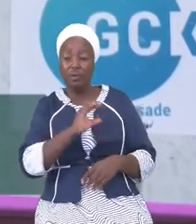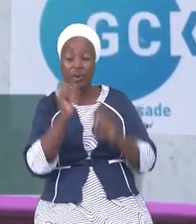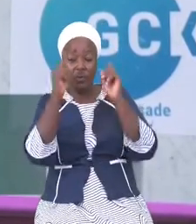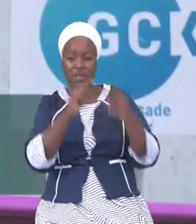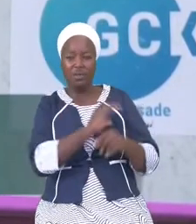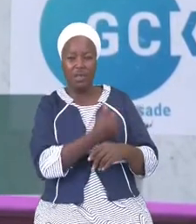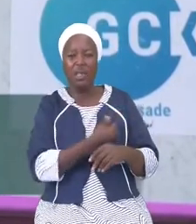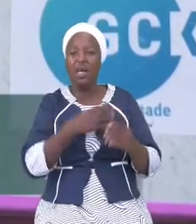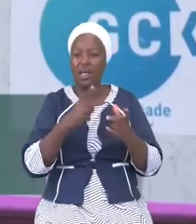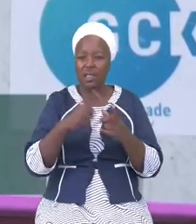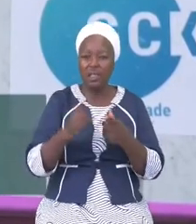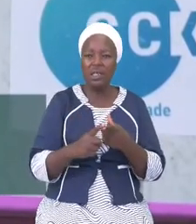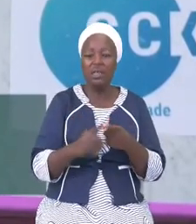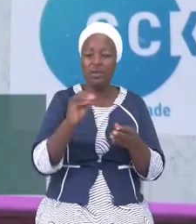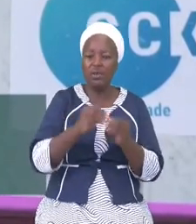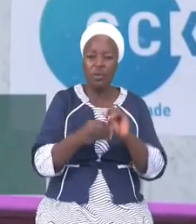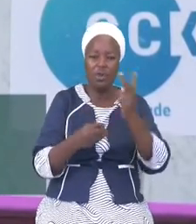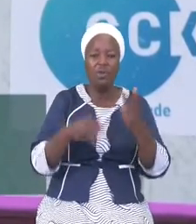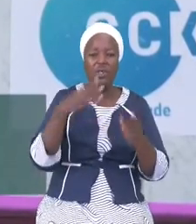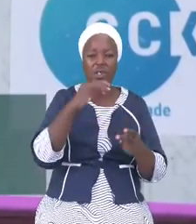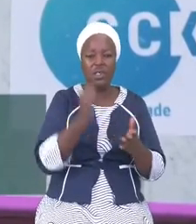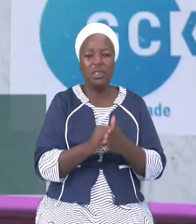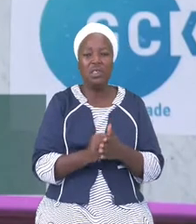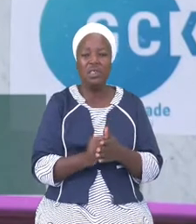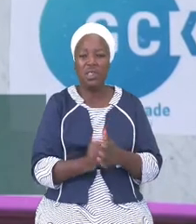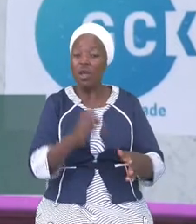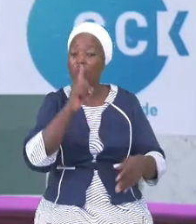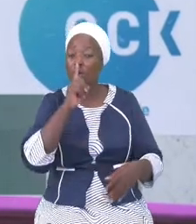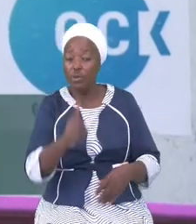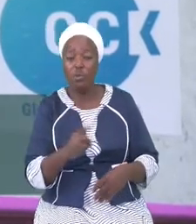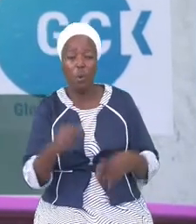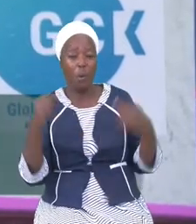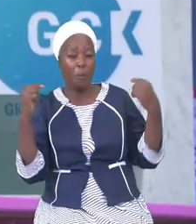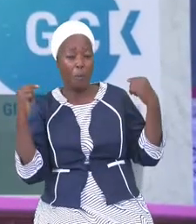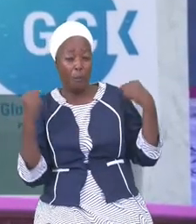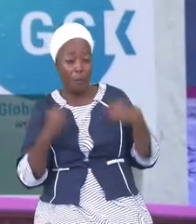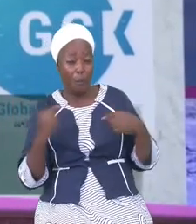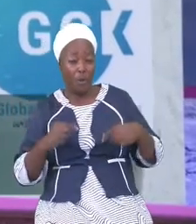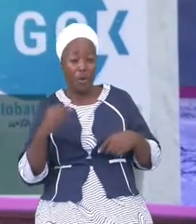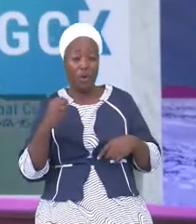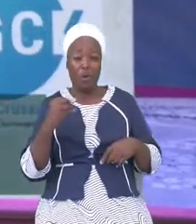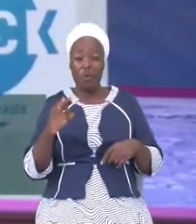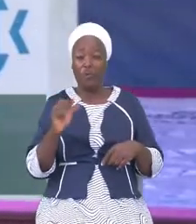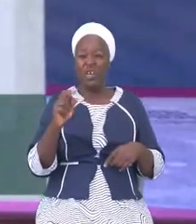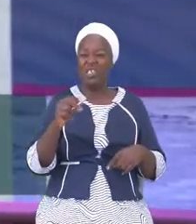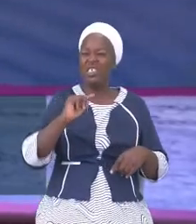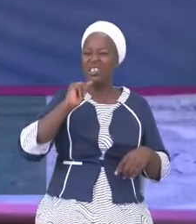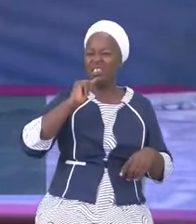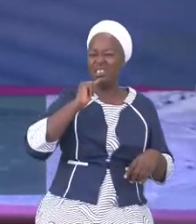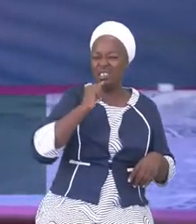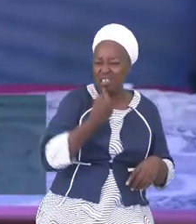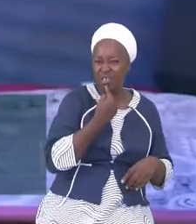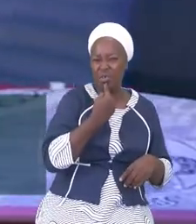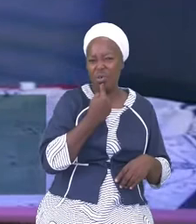the effectual pain of an apprehended agonizing sufferer. He